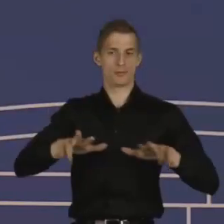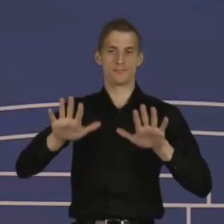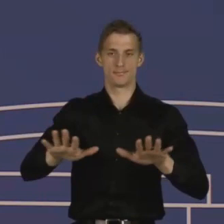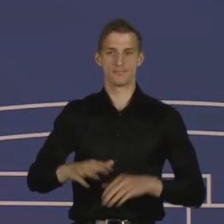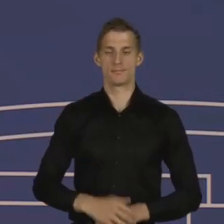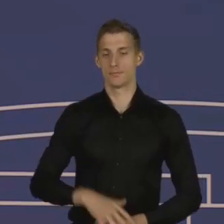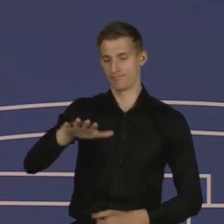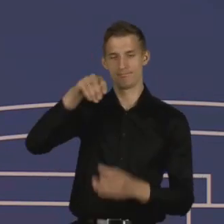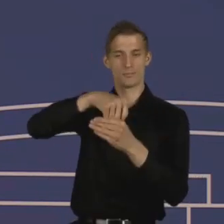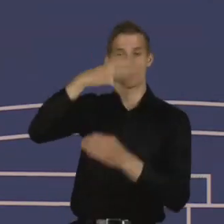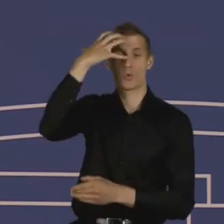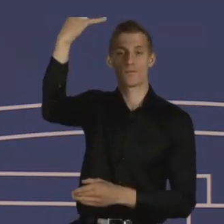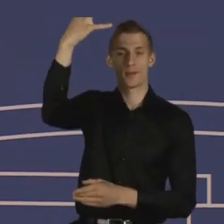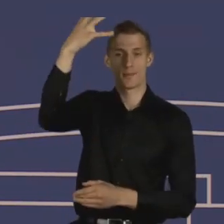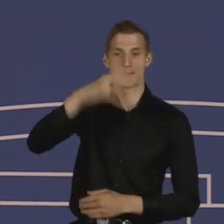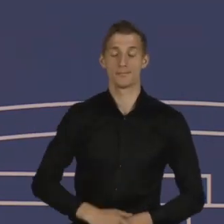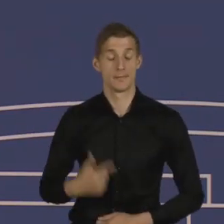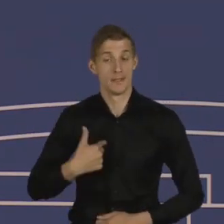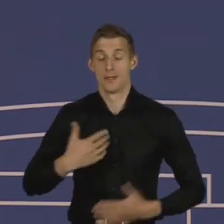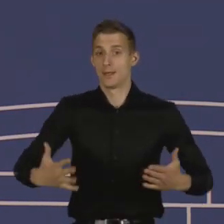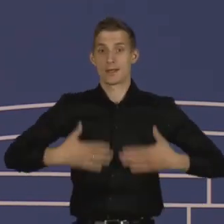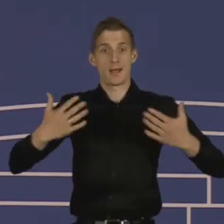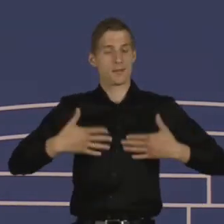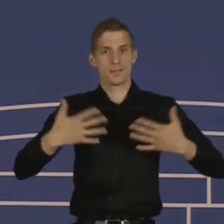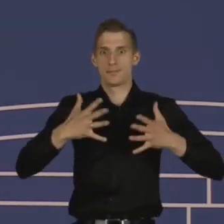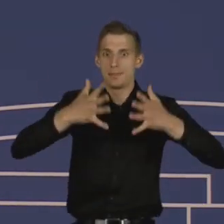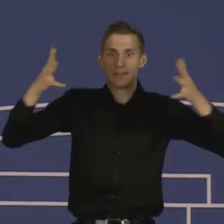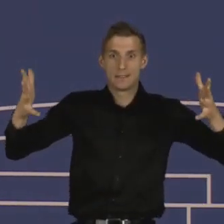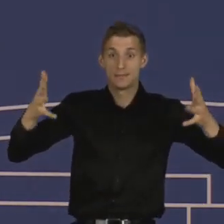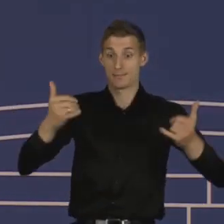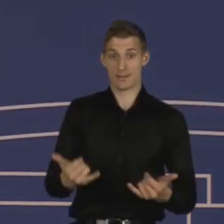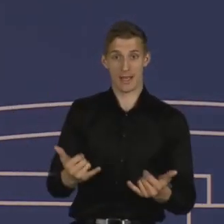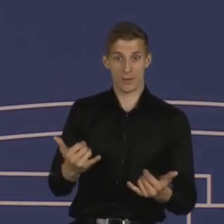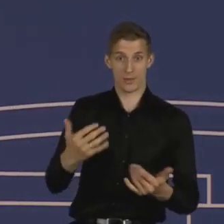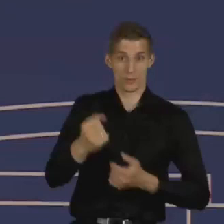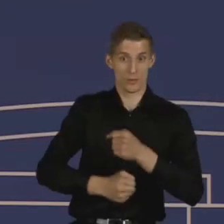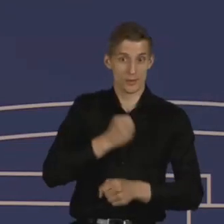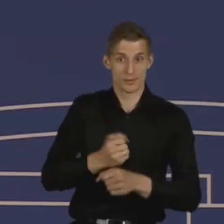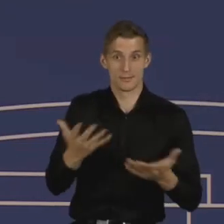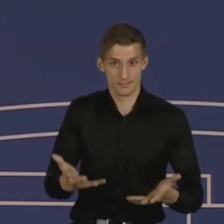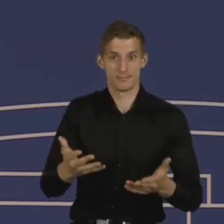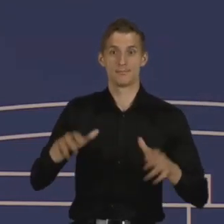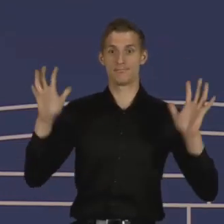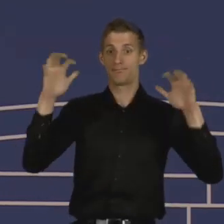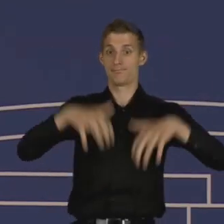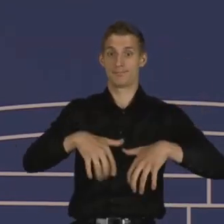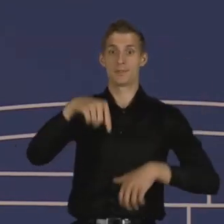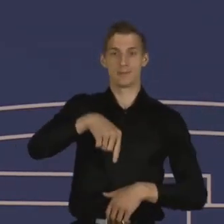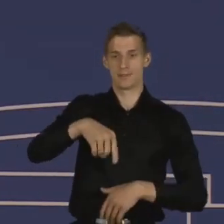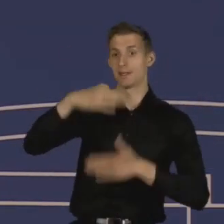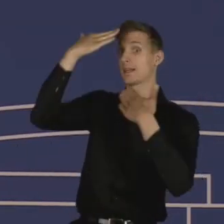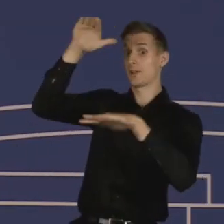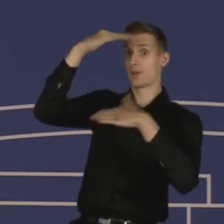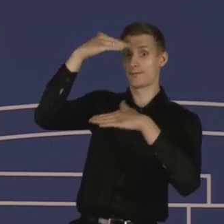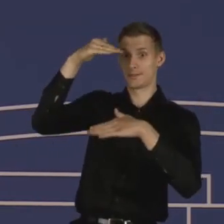We are very pleased that this year's conference takes place in Katowice. The World Urban Forum this way takes